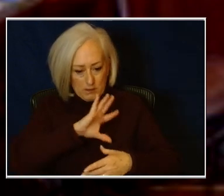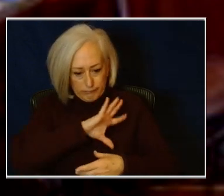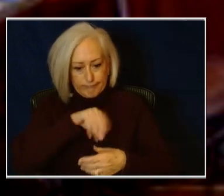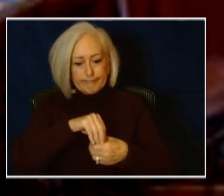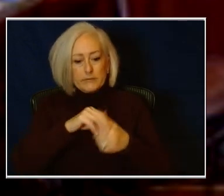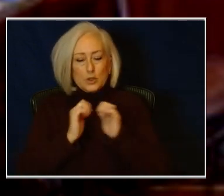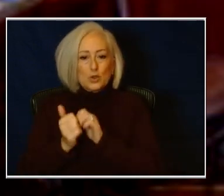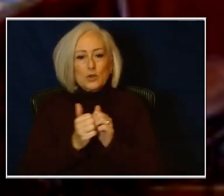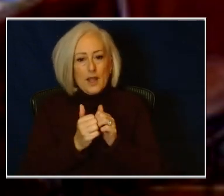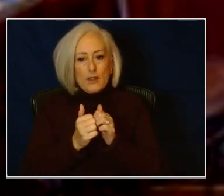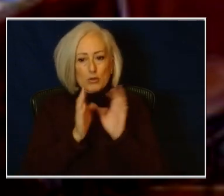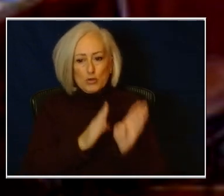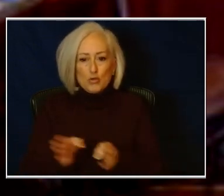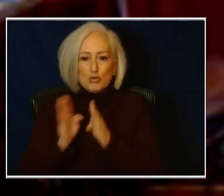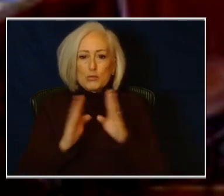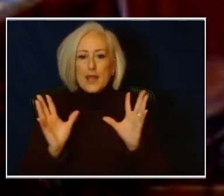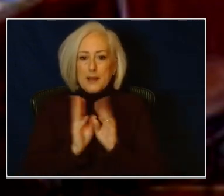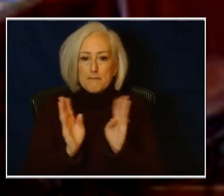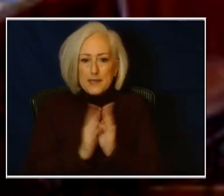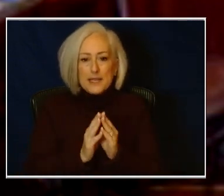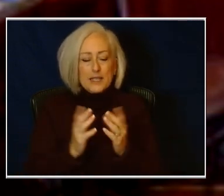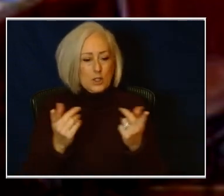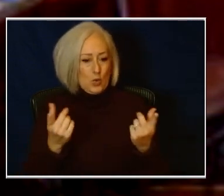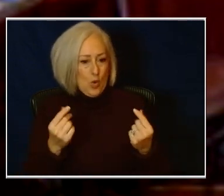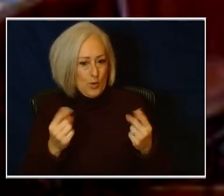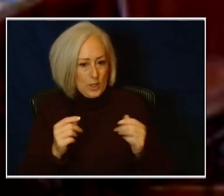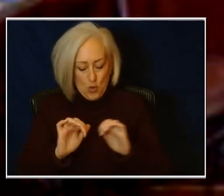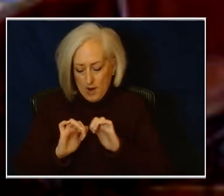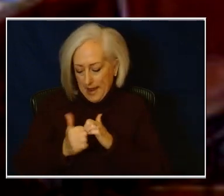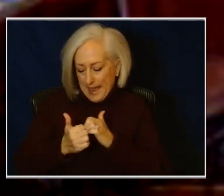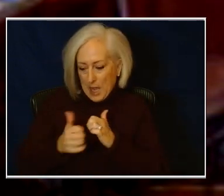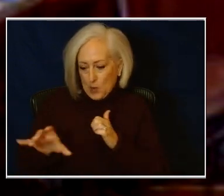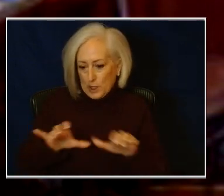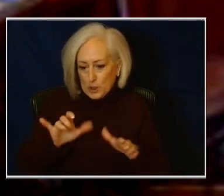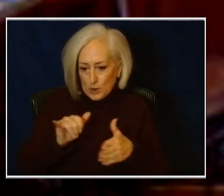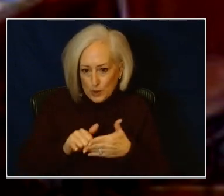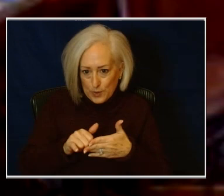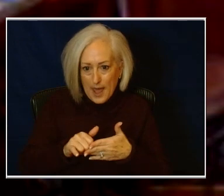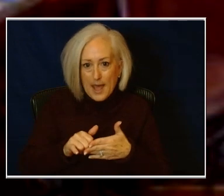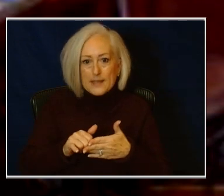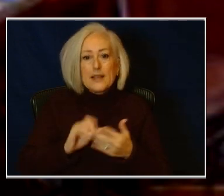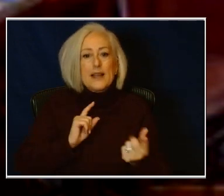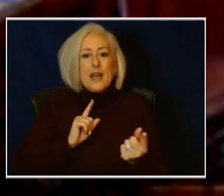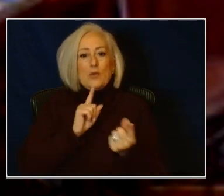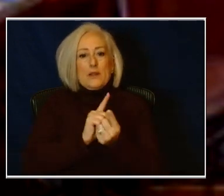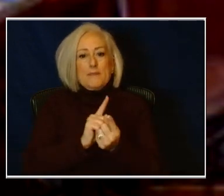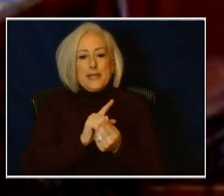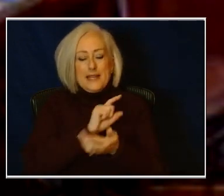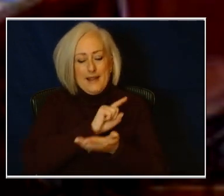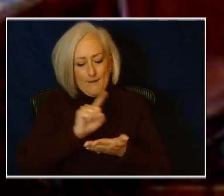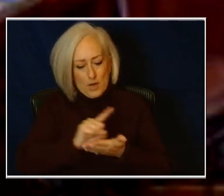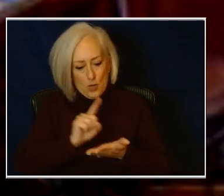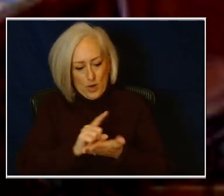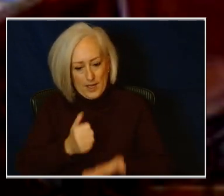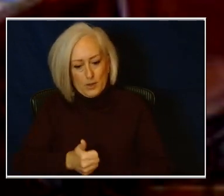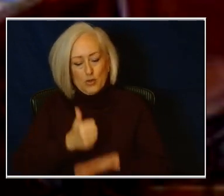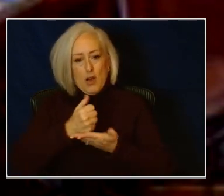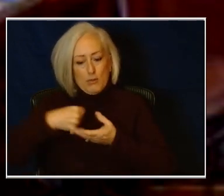the meetings and what we do and how we do it, and meet on a weekly basis to strategize with